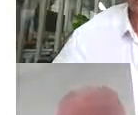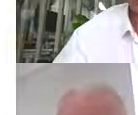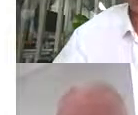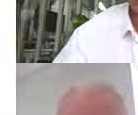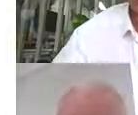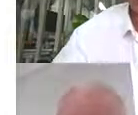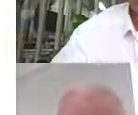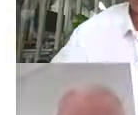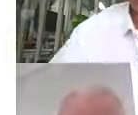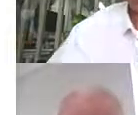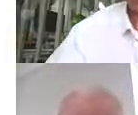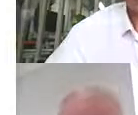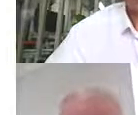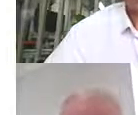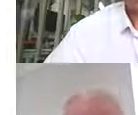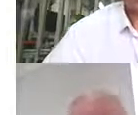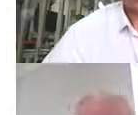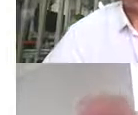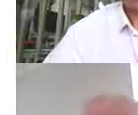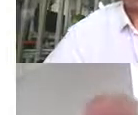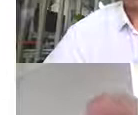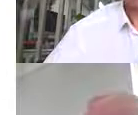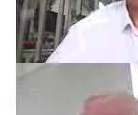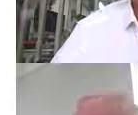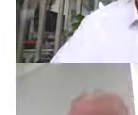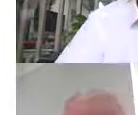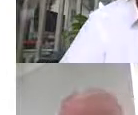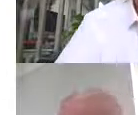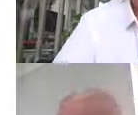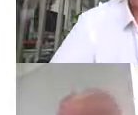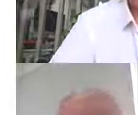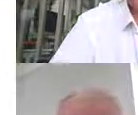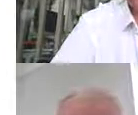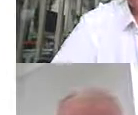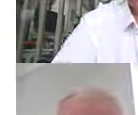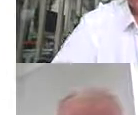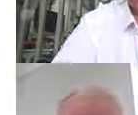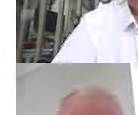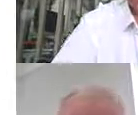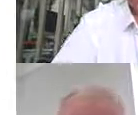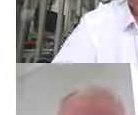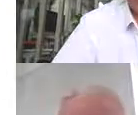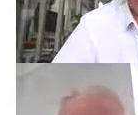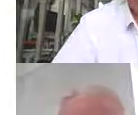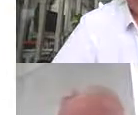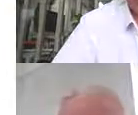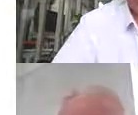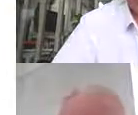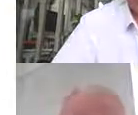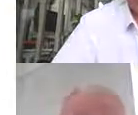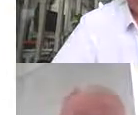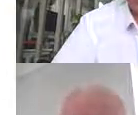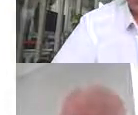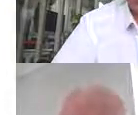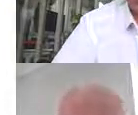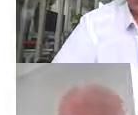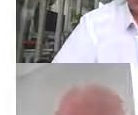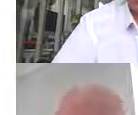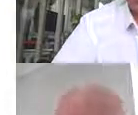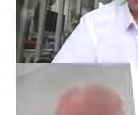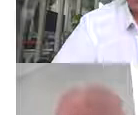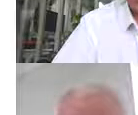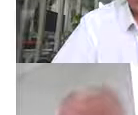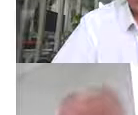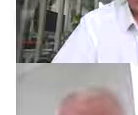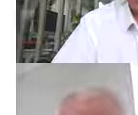is the end of a normal day. So on the right-hand side here, the green line here is the